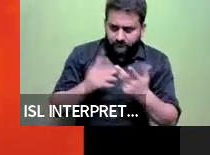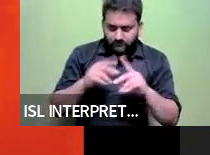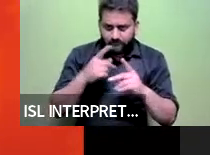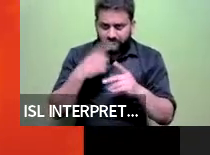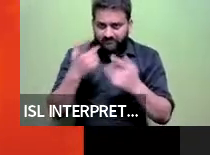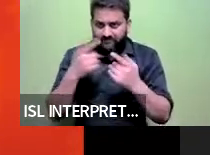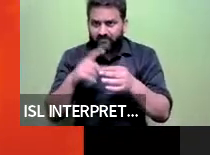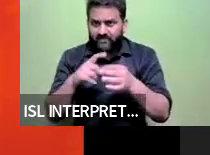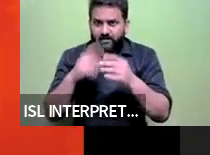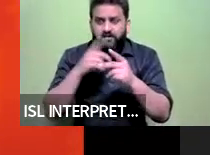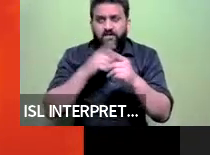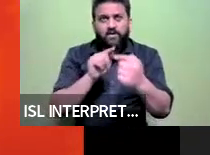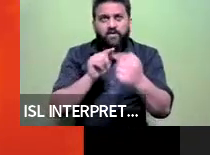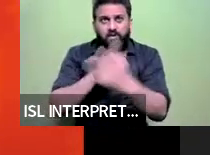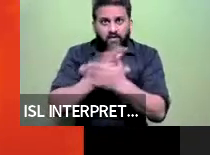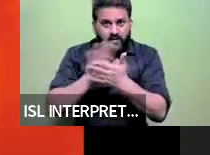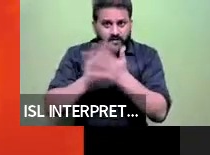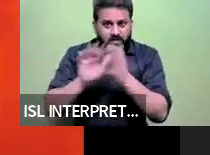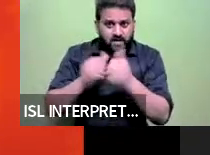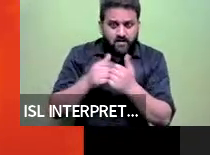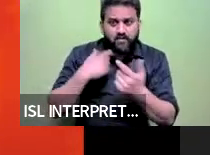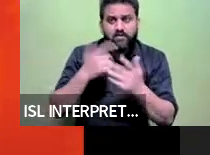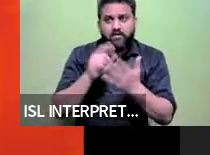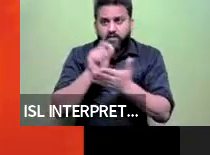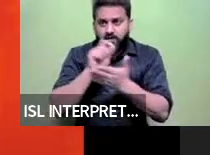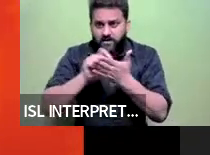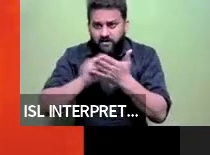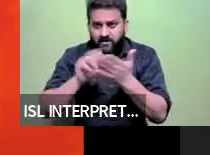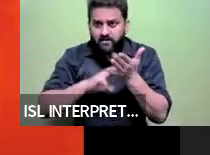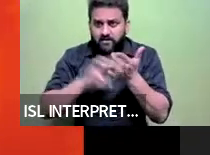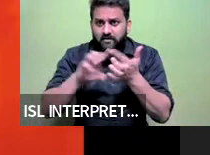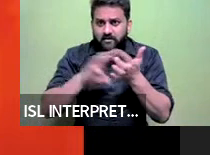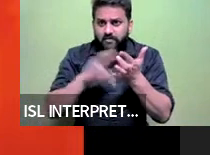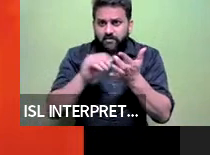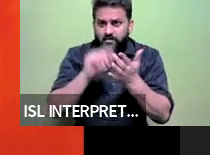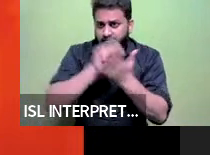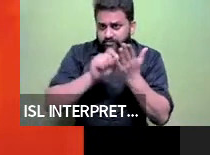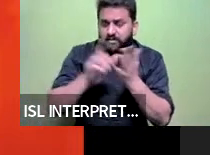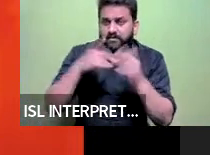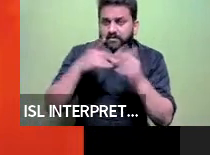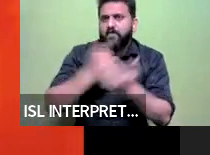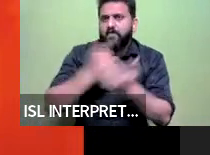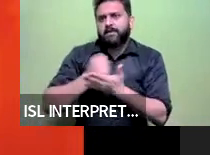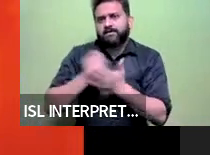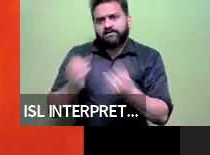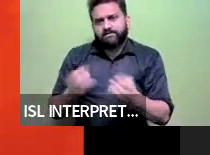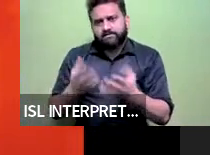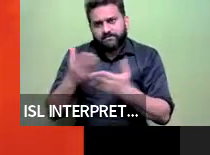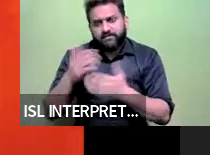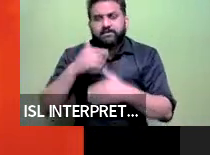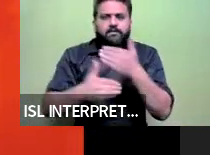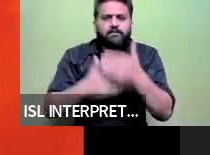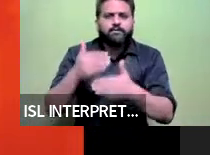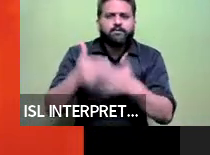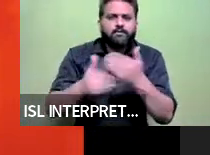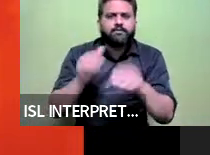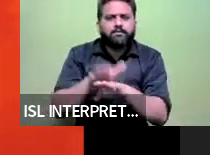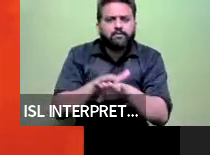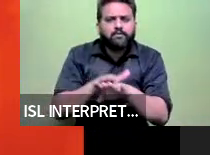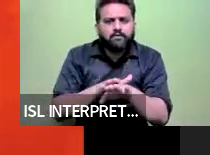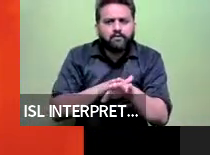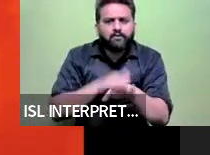finished your written argument, memoranda. So now you should start practicing, and slowly you can